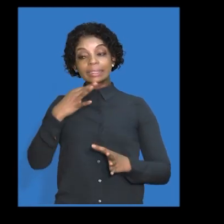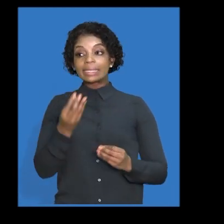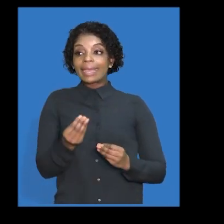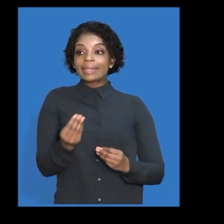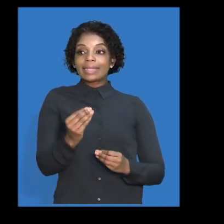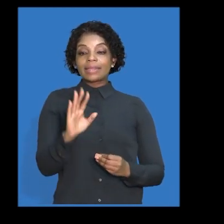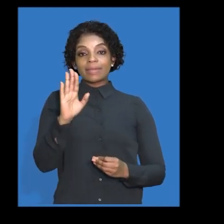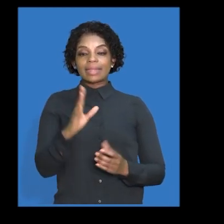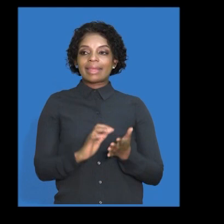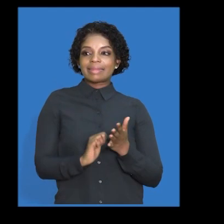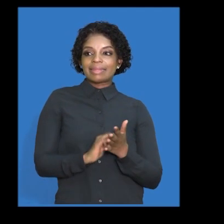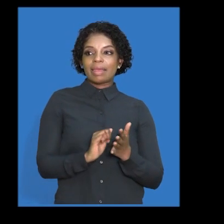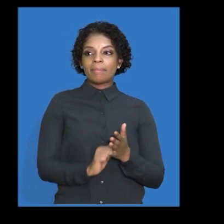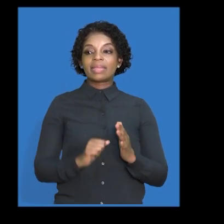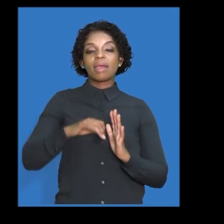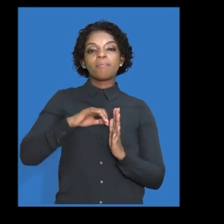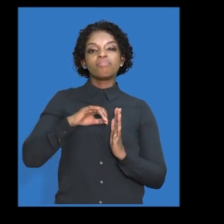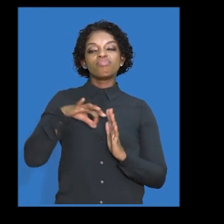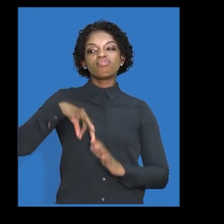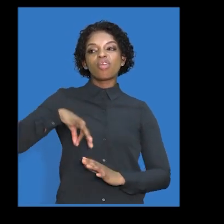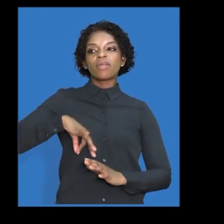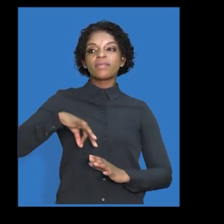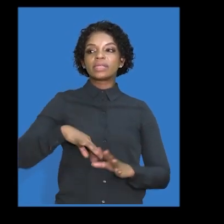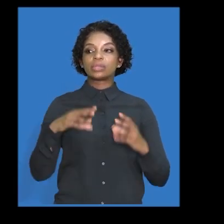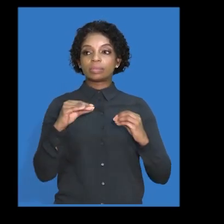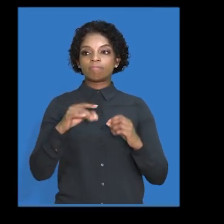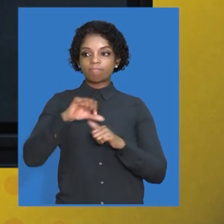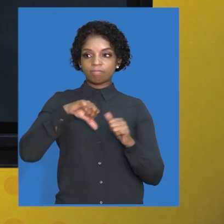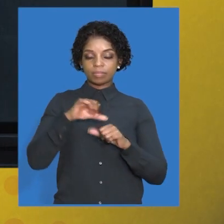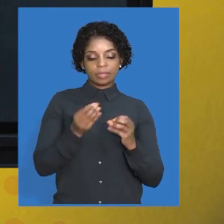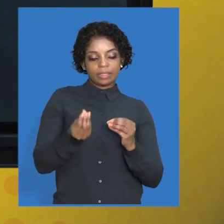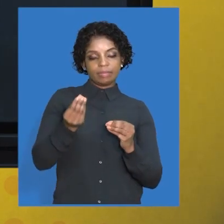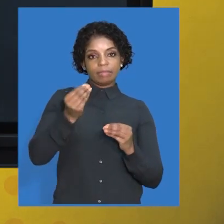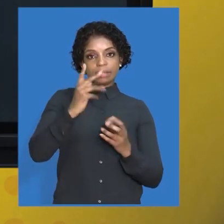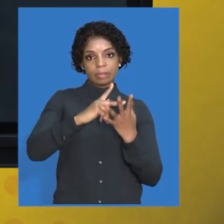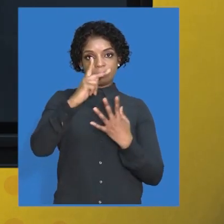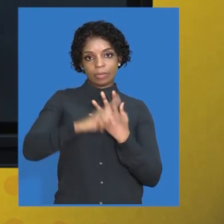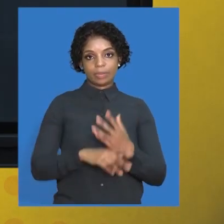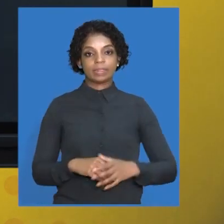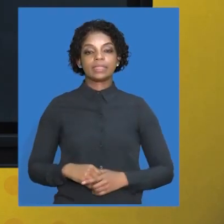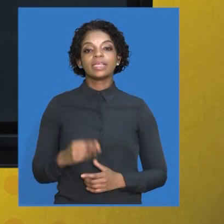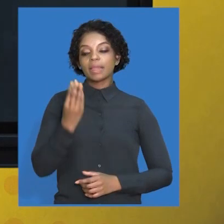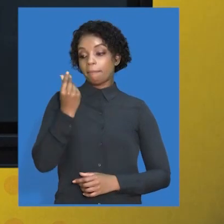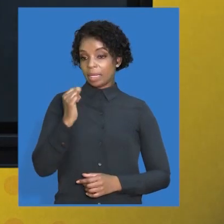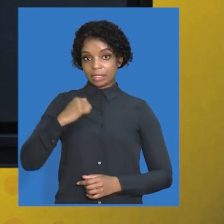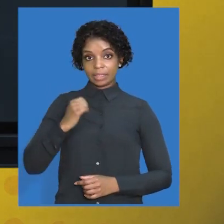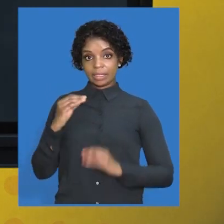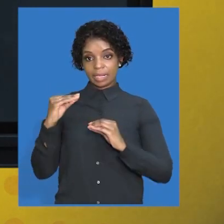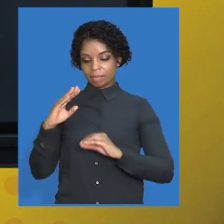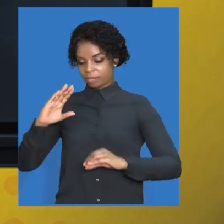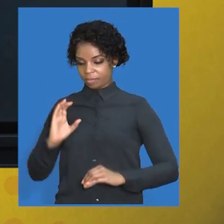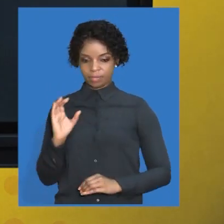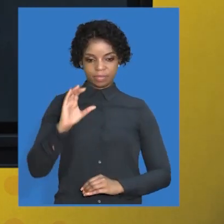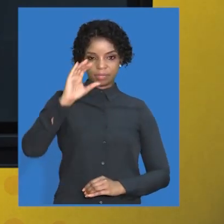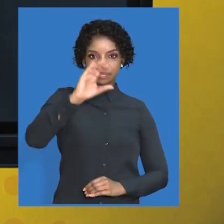social investment projects. So they're putting money to corporate social investment projects so that they can give something back